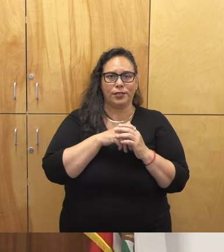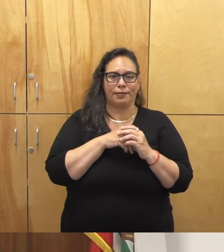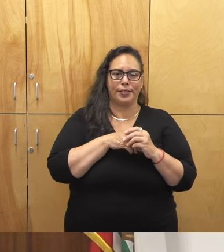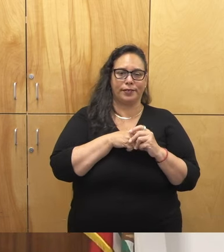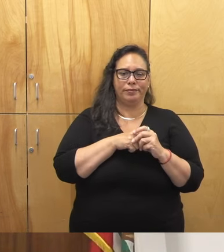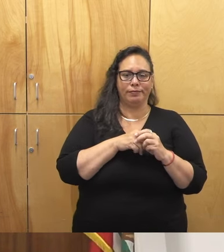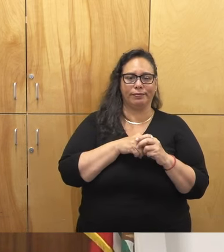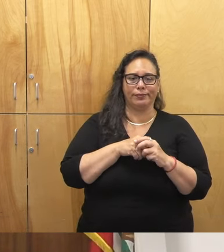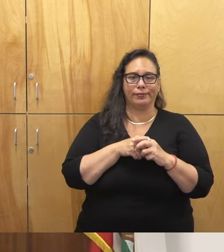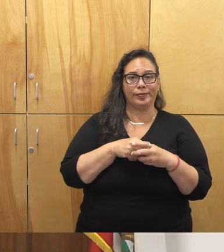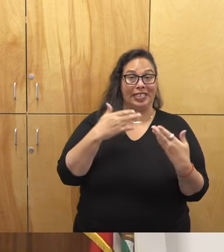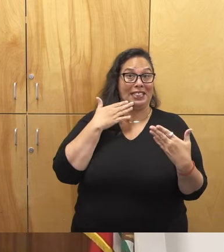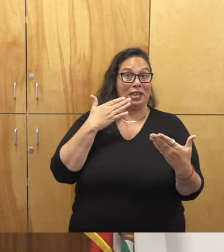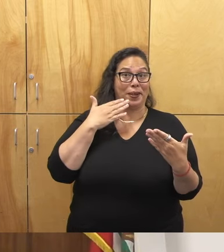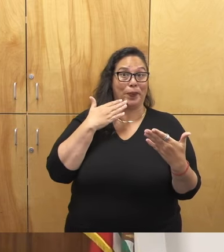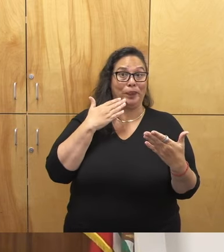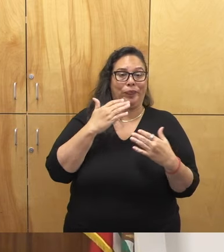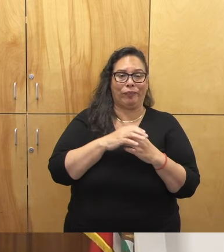Thank you.